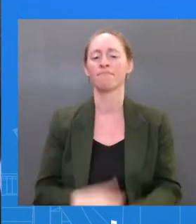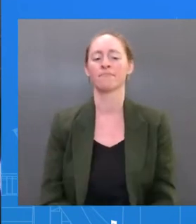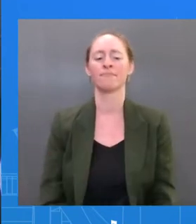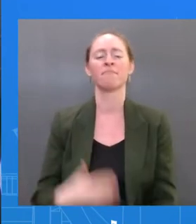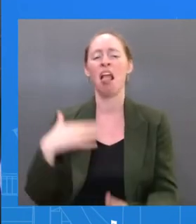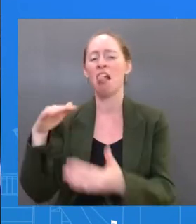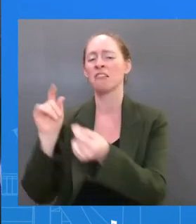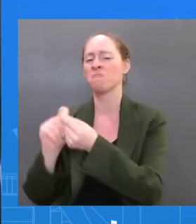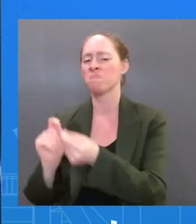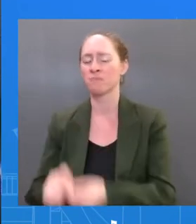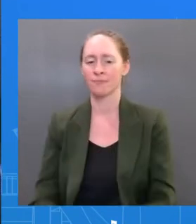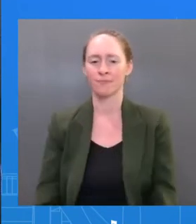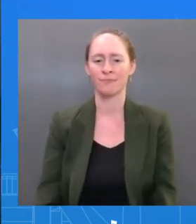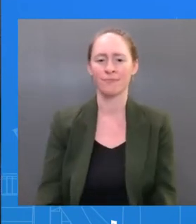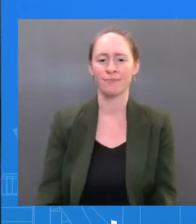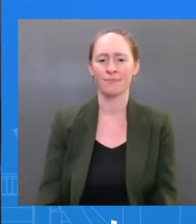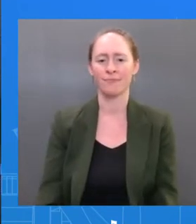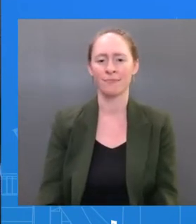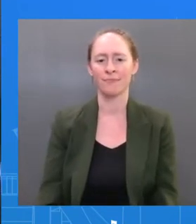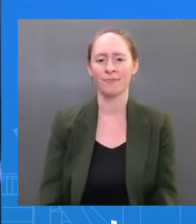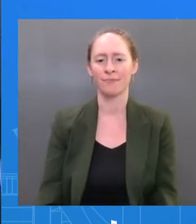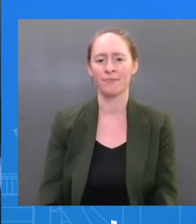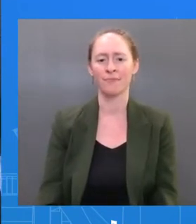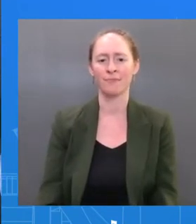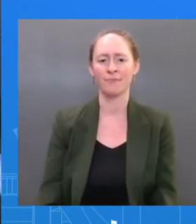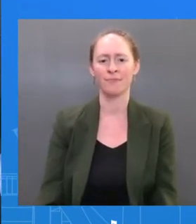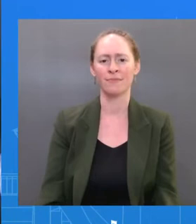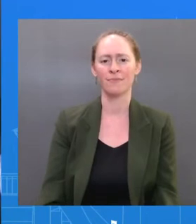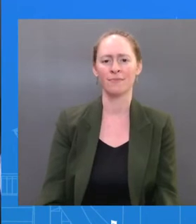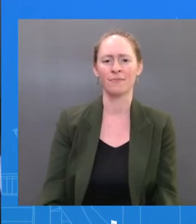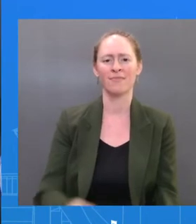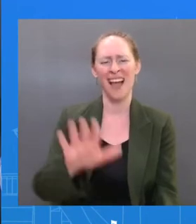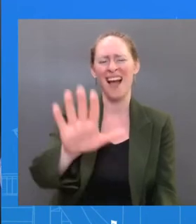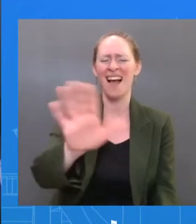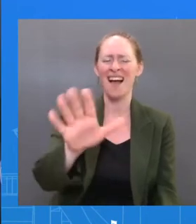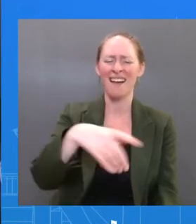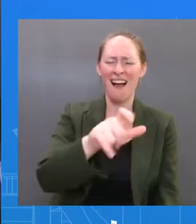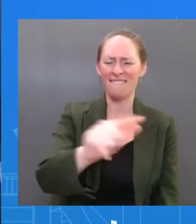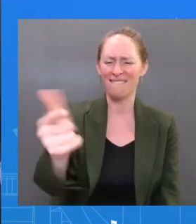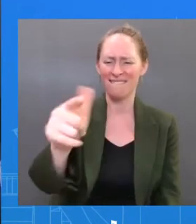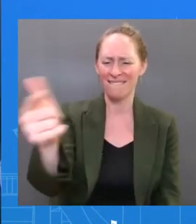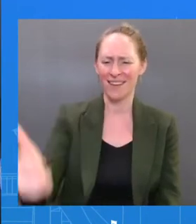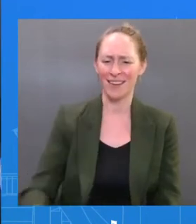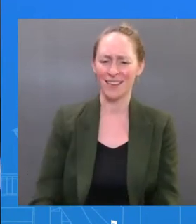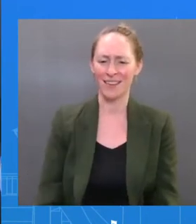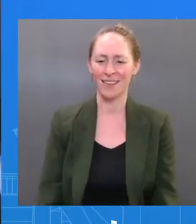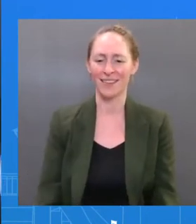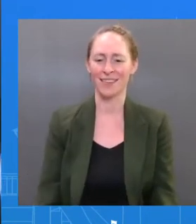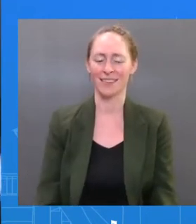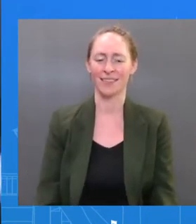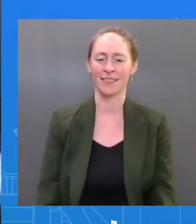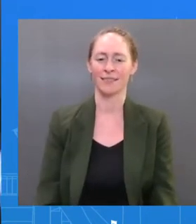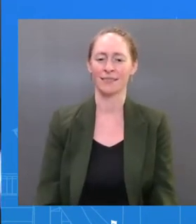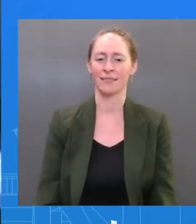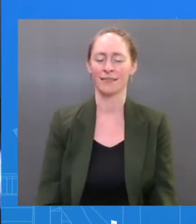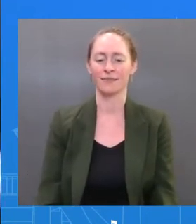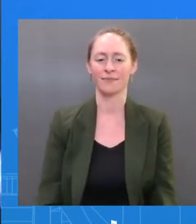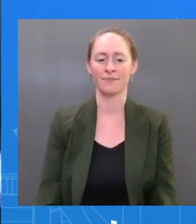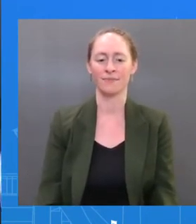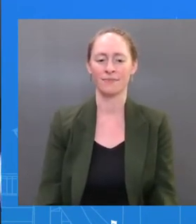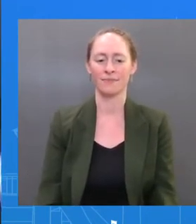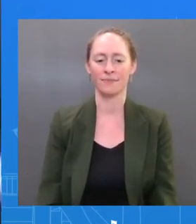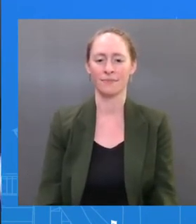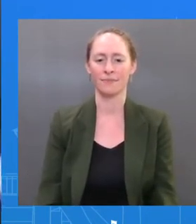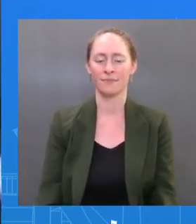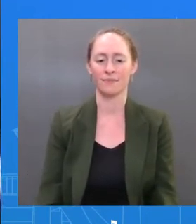colleagues are going to kill me. I got to go around. Go ahead, Tammy. you. We're going to — and we'll go to the back. I just want to parse the timeline a little bit. I think there may be a